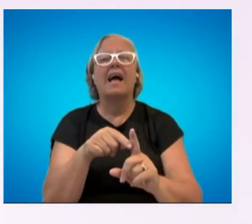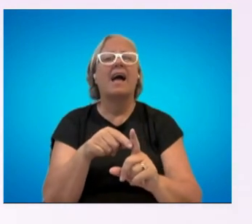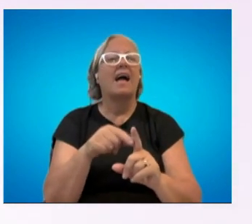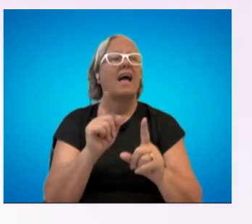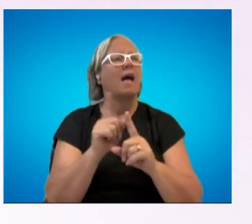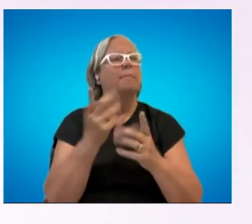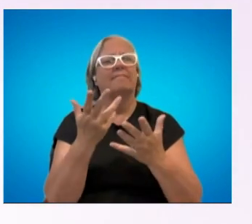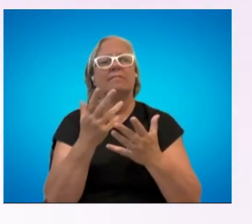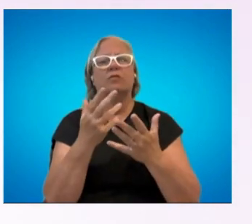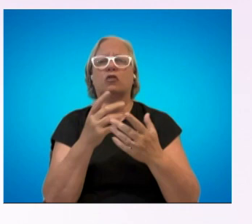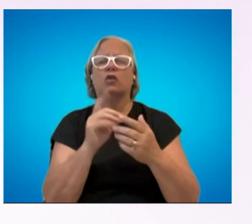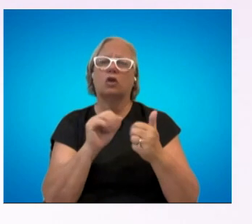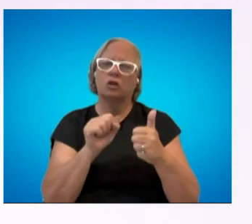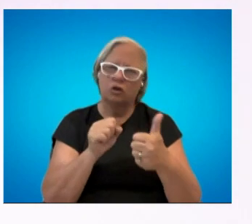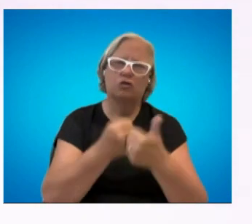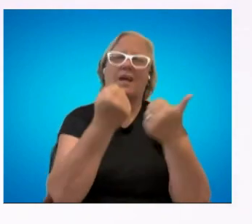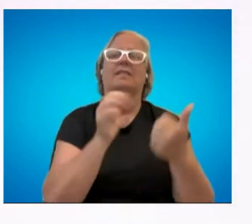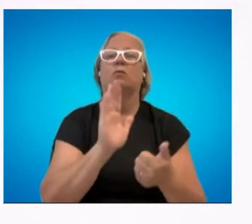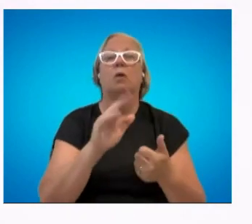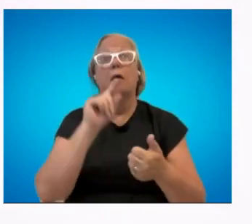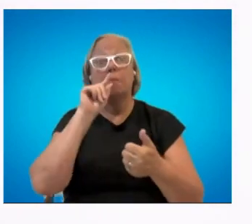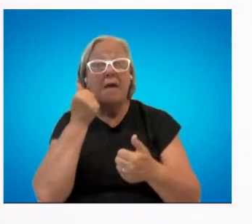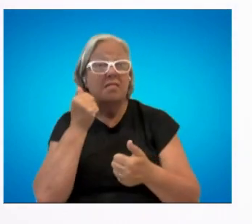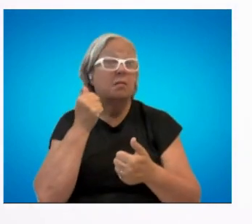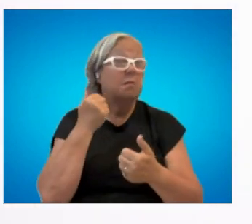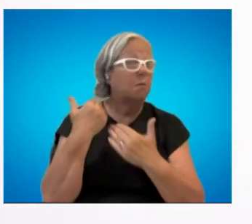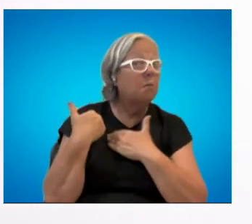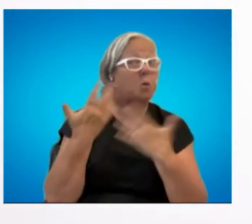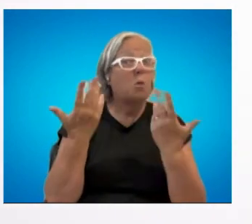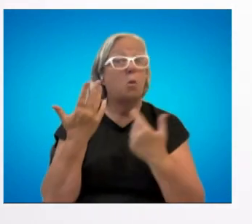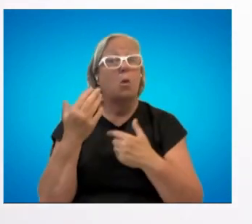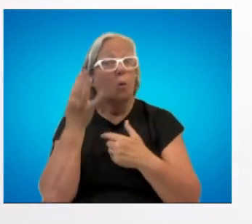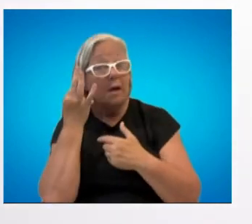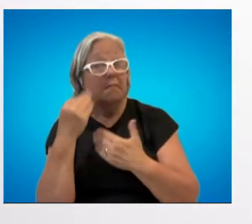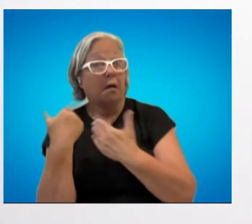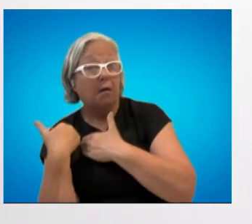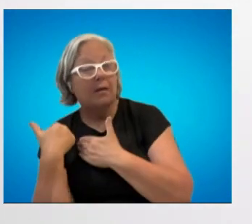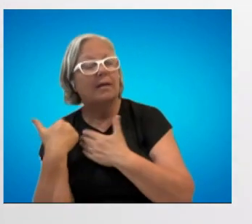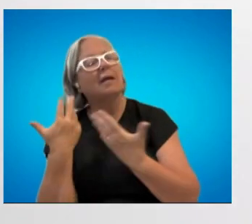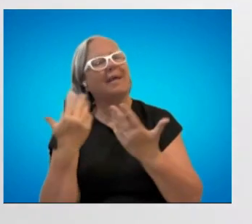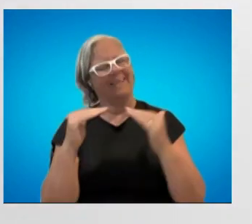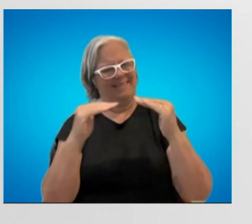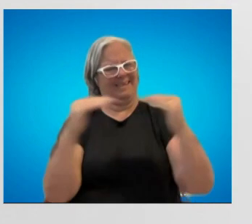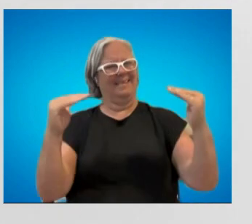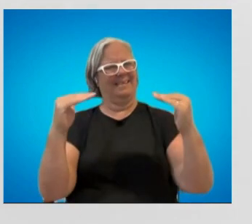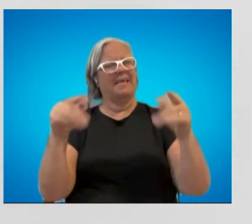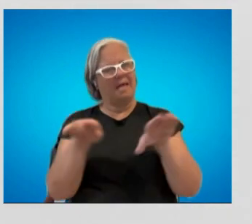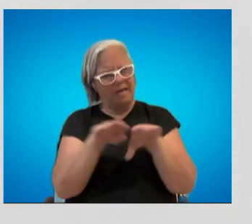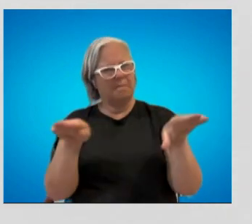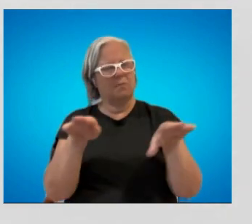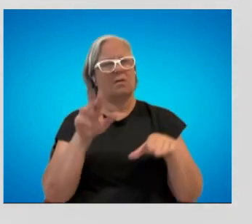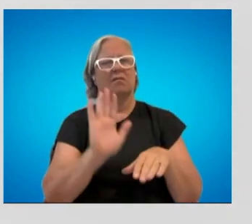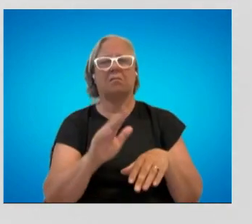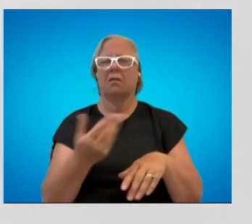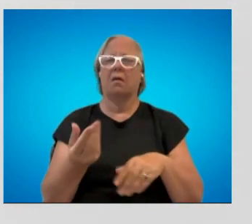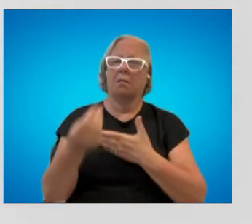sharing of caring responsibilities between women and men, equal engagement in paid work, and for